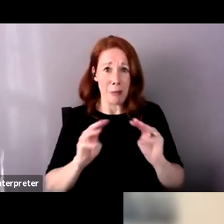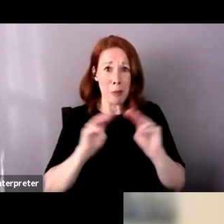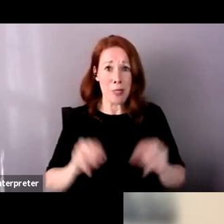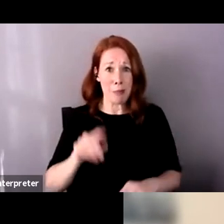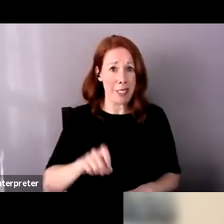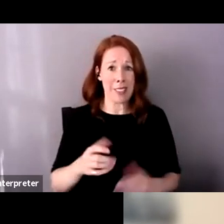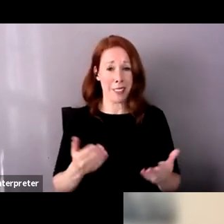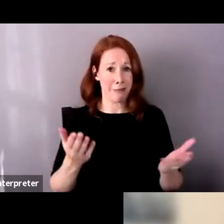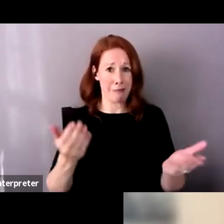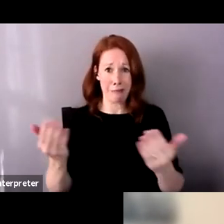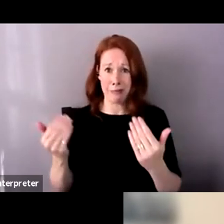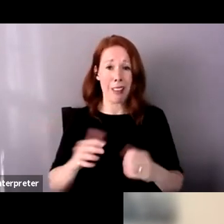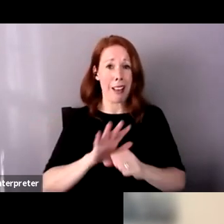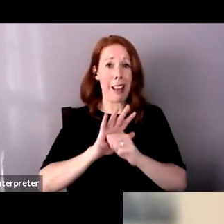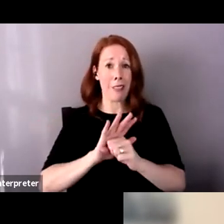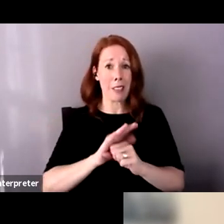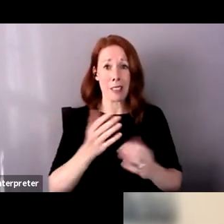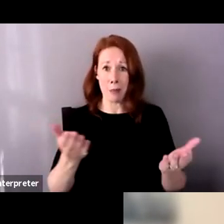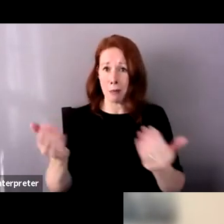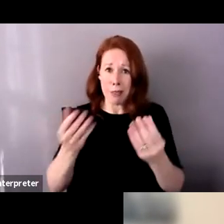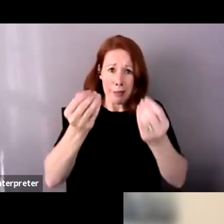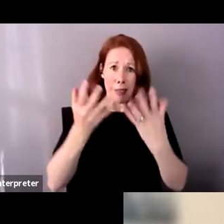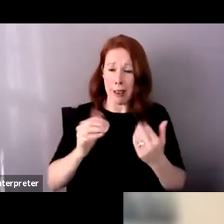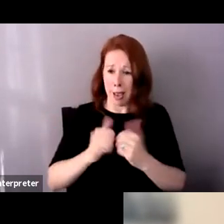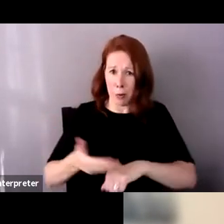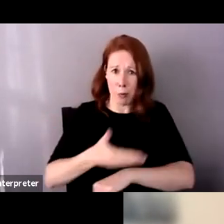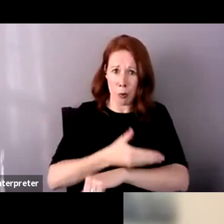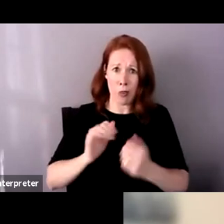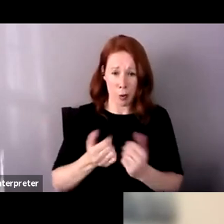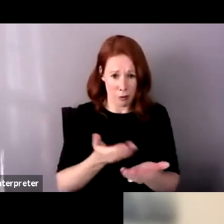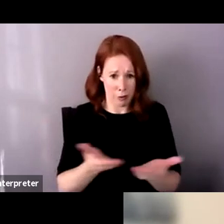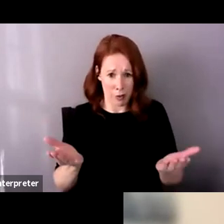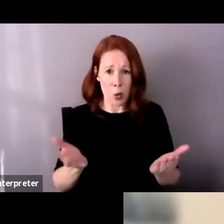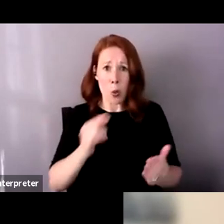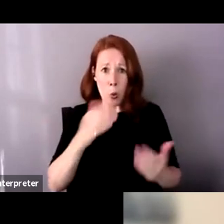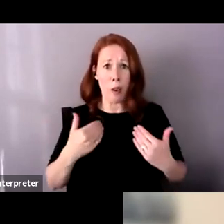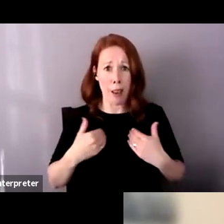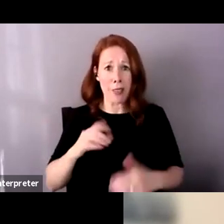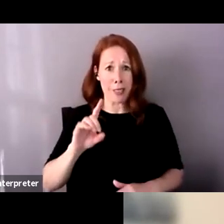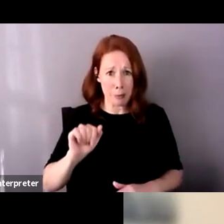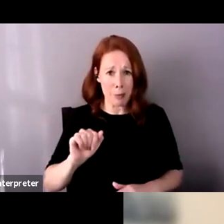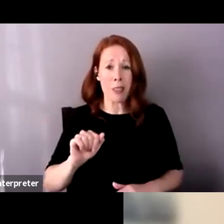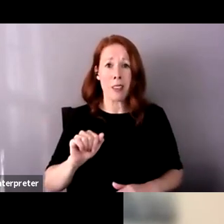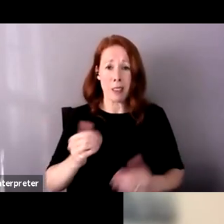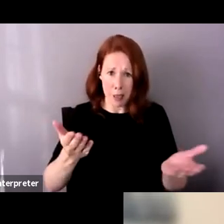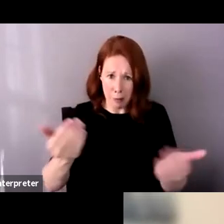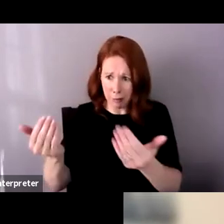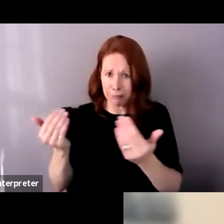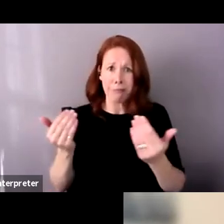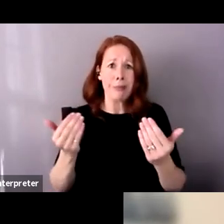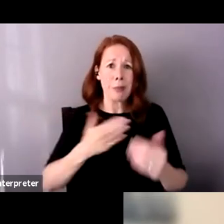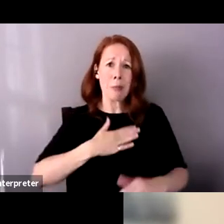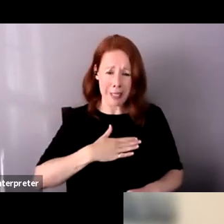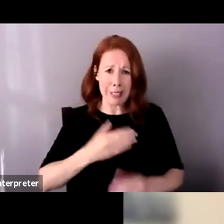needs. Is they need self-advocates. They need to be speaking to the people, the users of the museum, and to be polling them